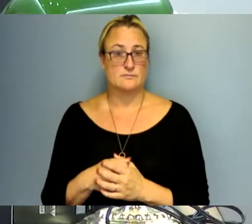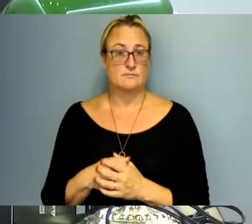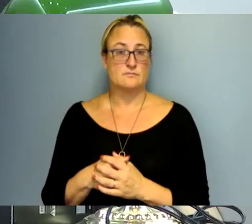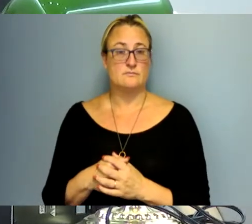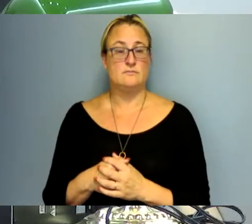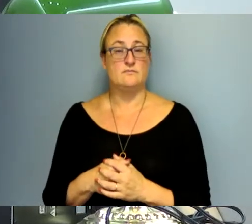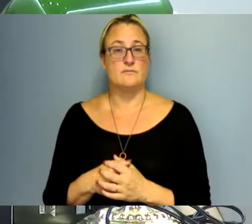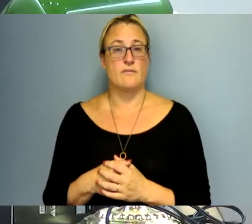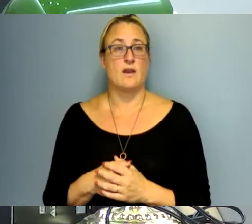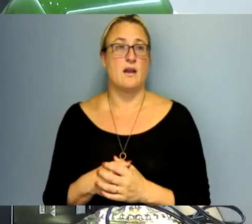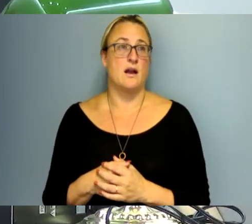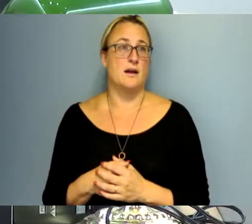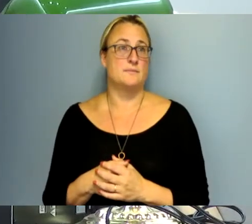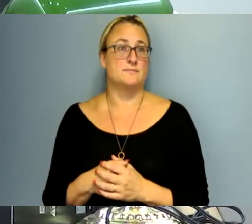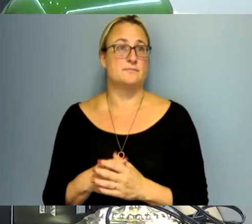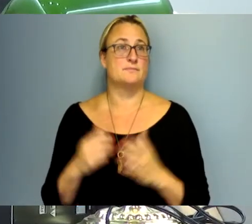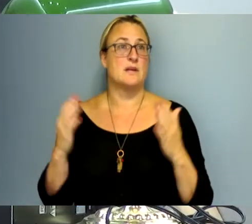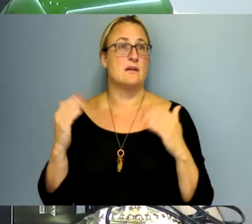In terms of